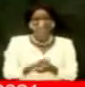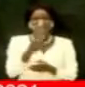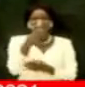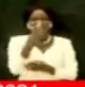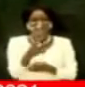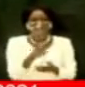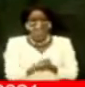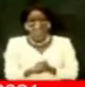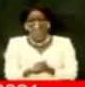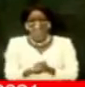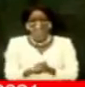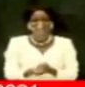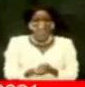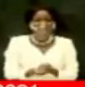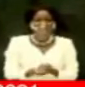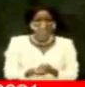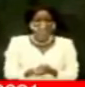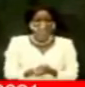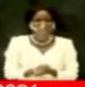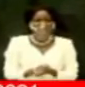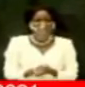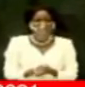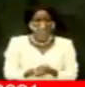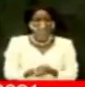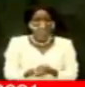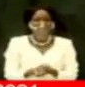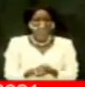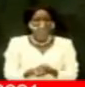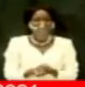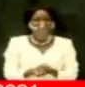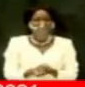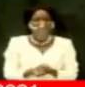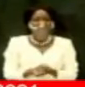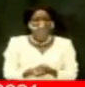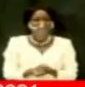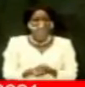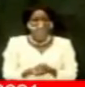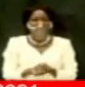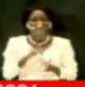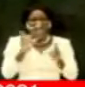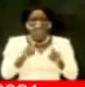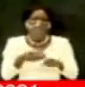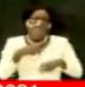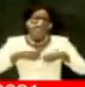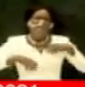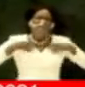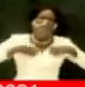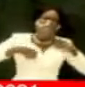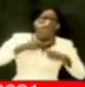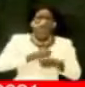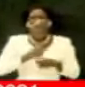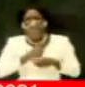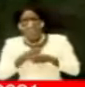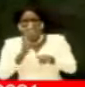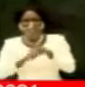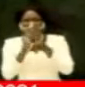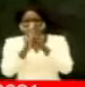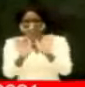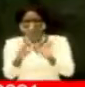We have received, I'm glad you have brought it up, a number of queries on time, vaccination time.